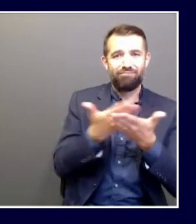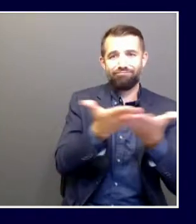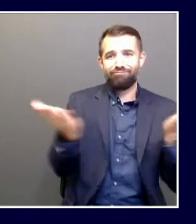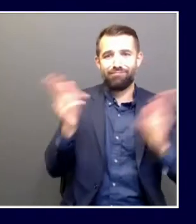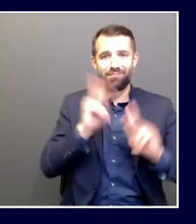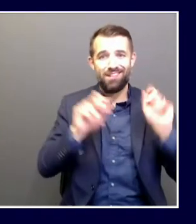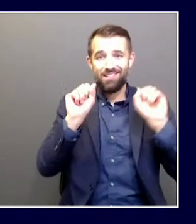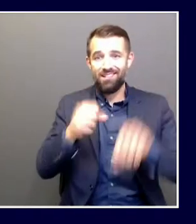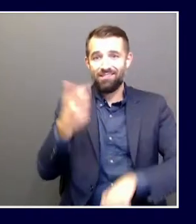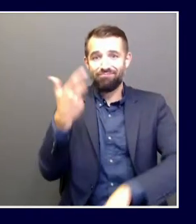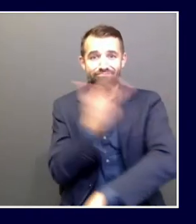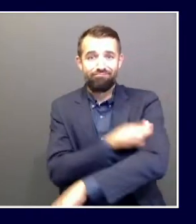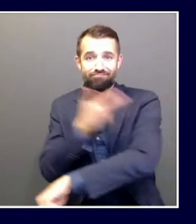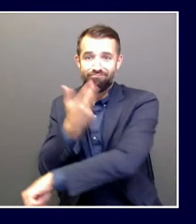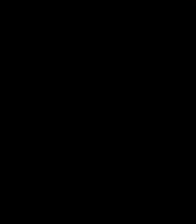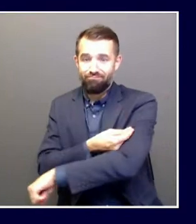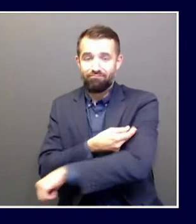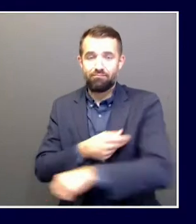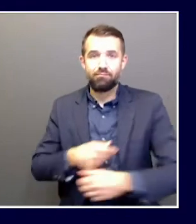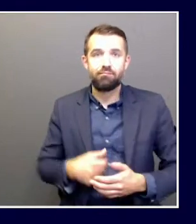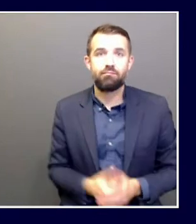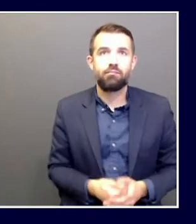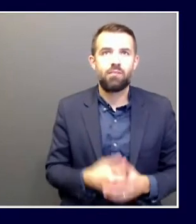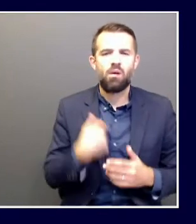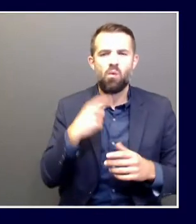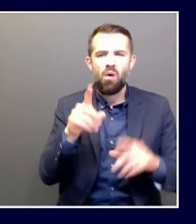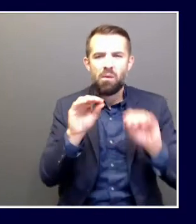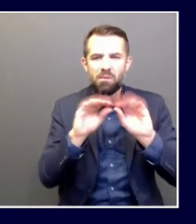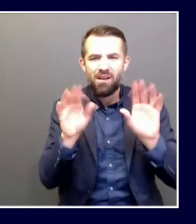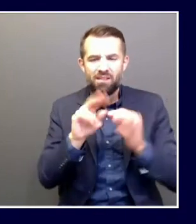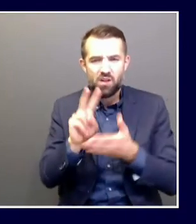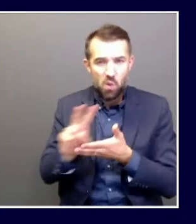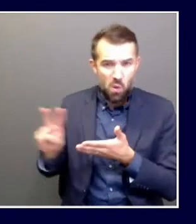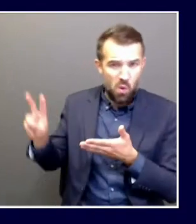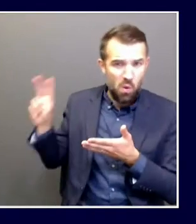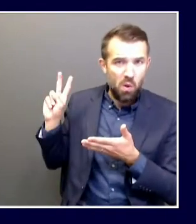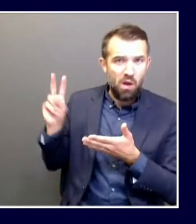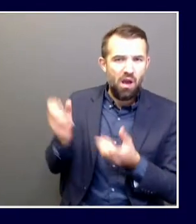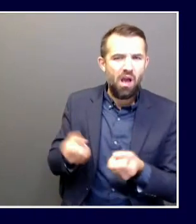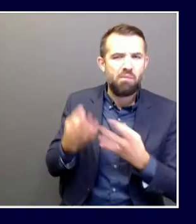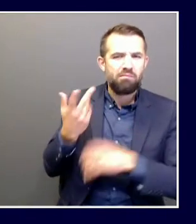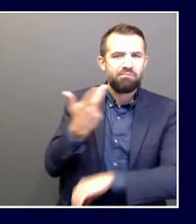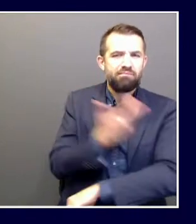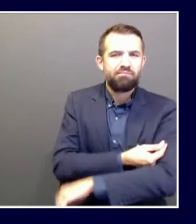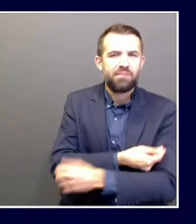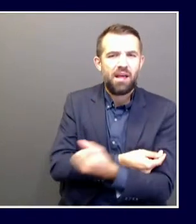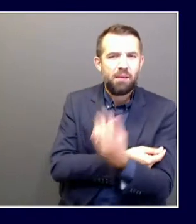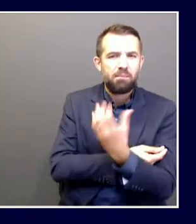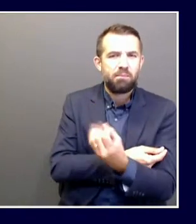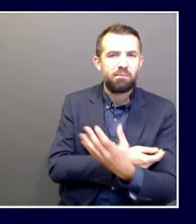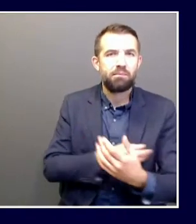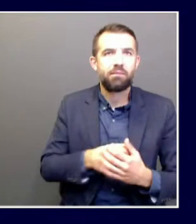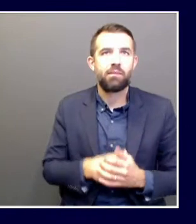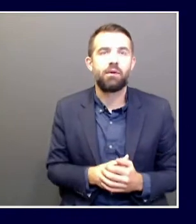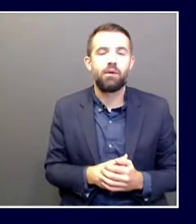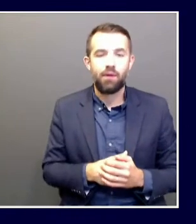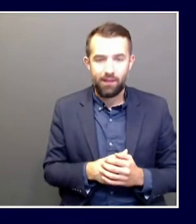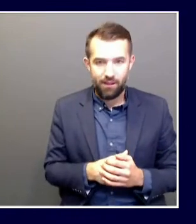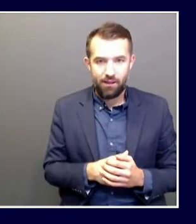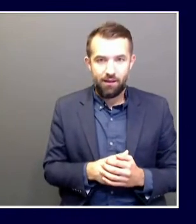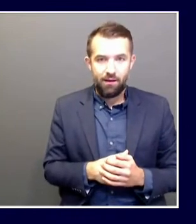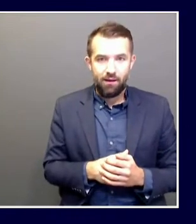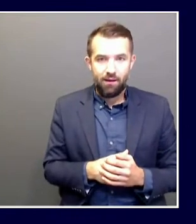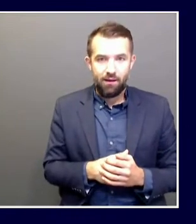the overall vaccination rates? Yeah, per day. Yeah. So right now, again, statewide, we're